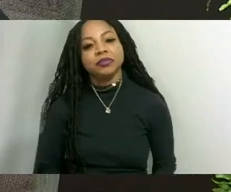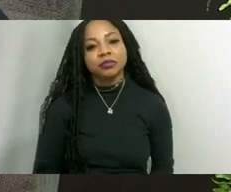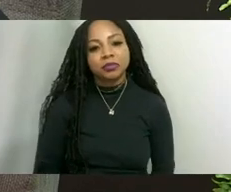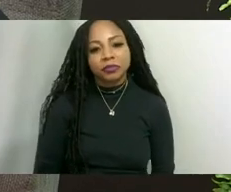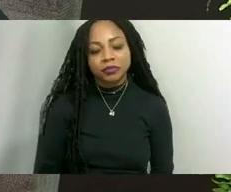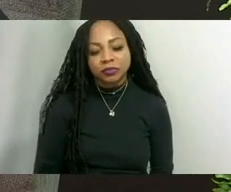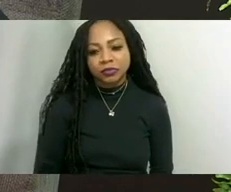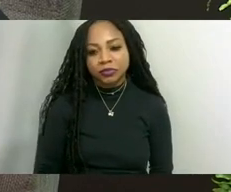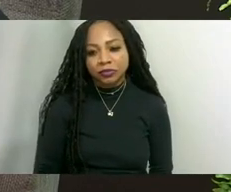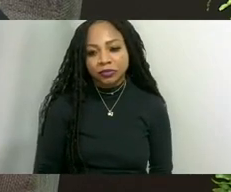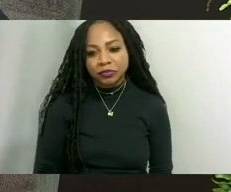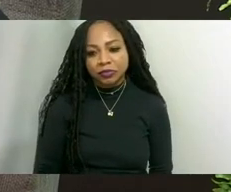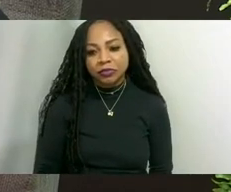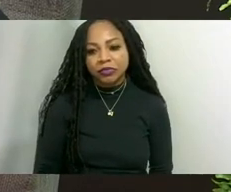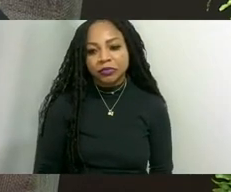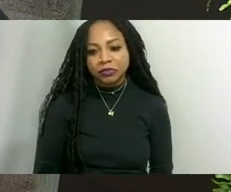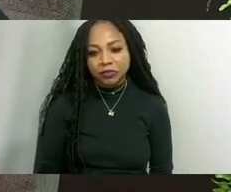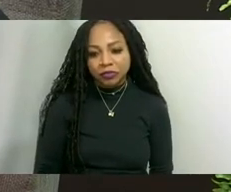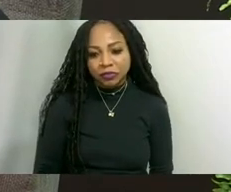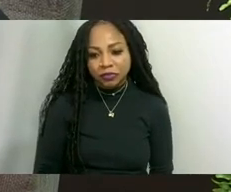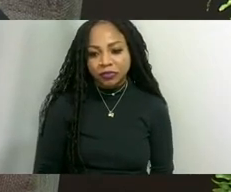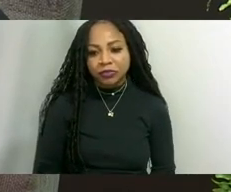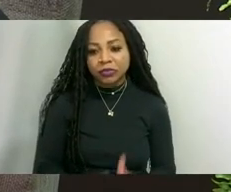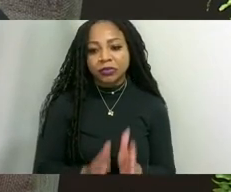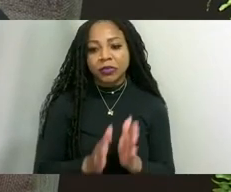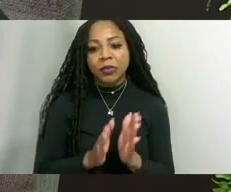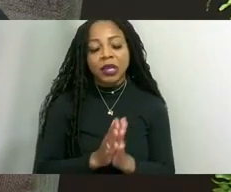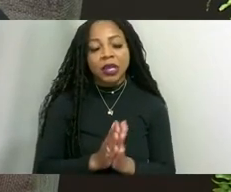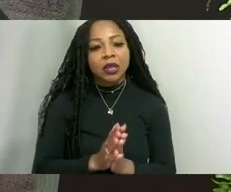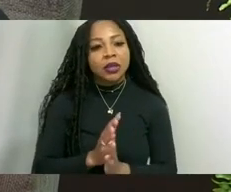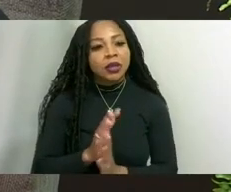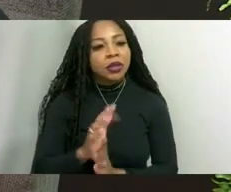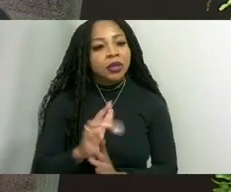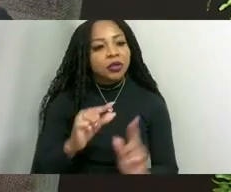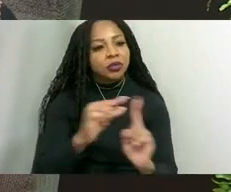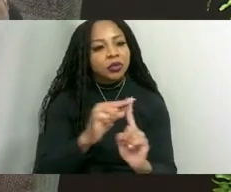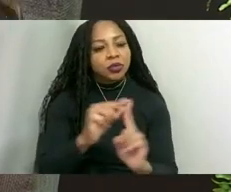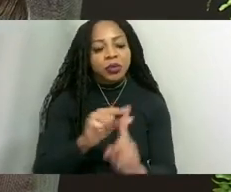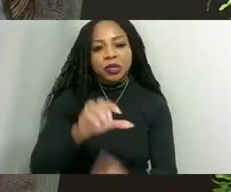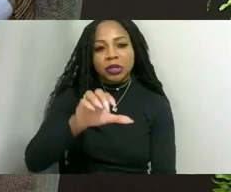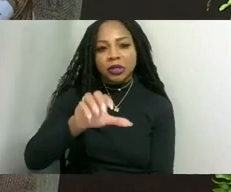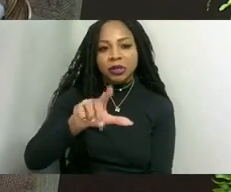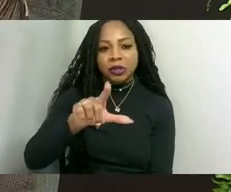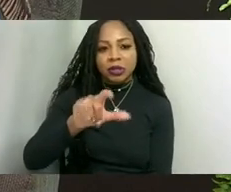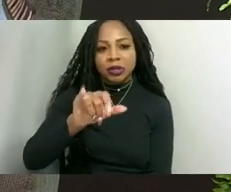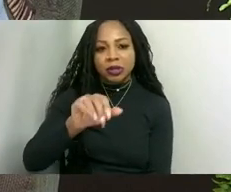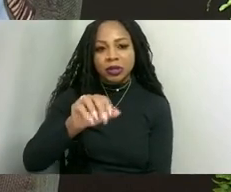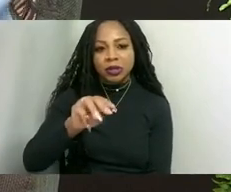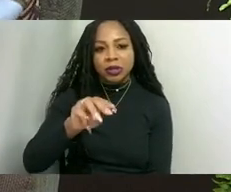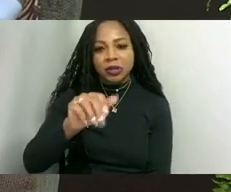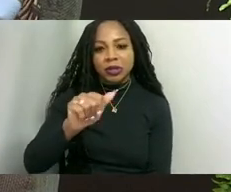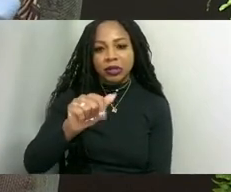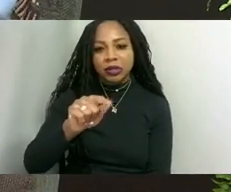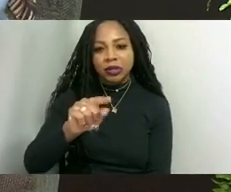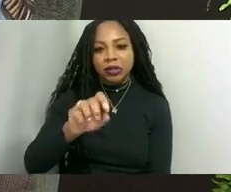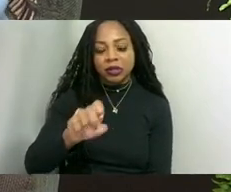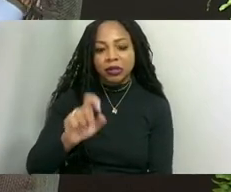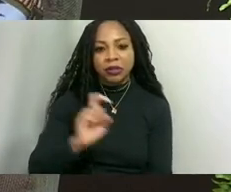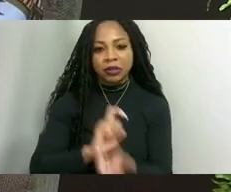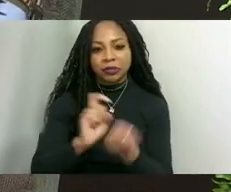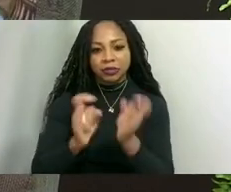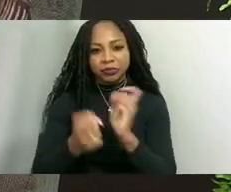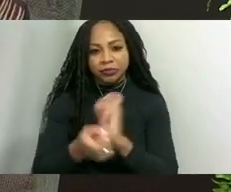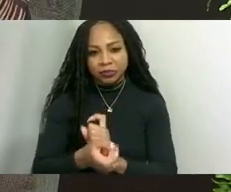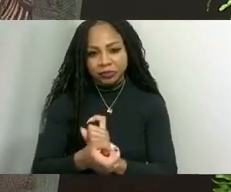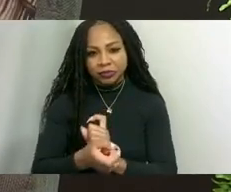specifically to that word, or those words, climate change, that are in the title today, because I think having the frame of